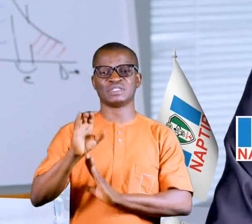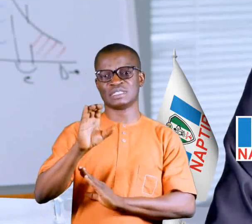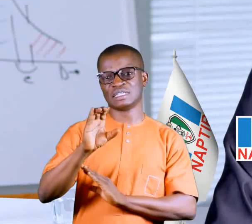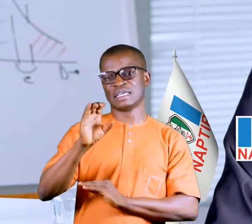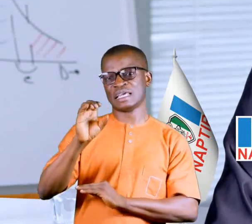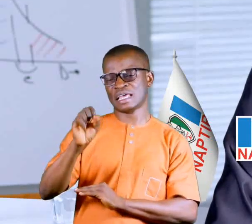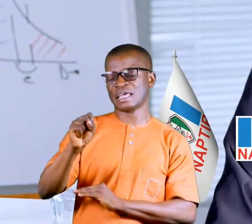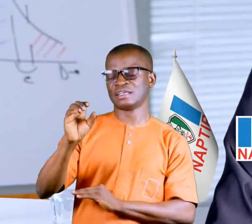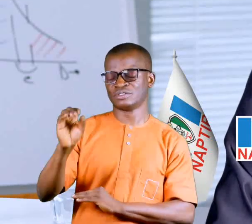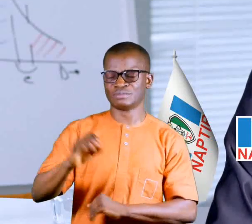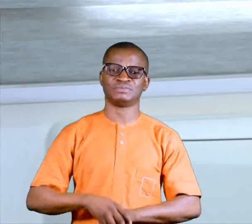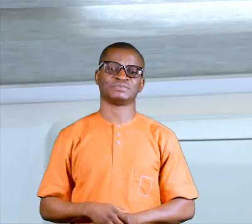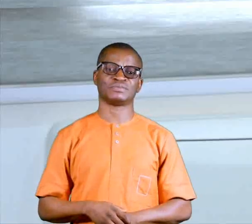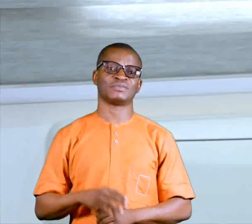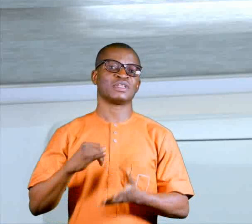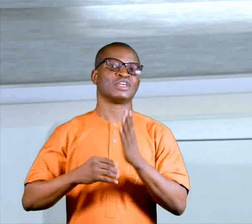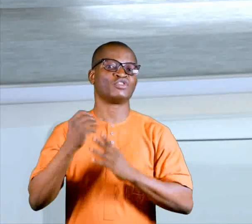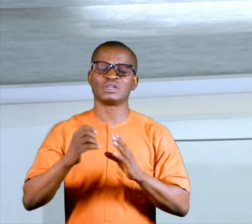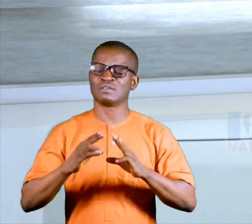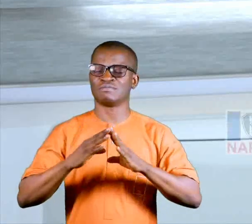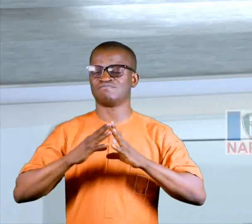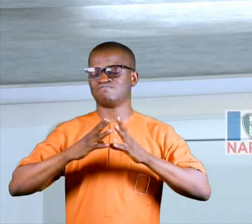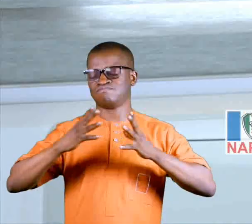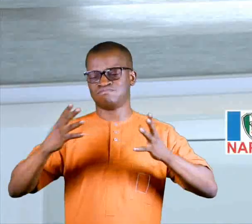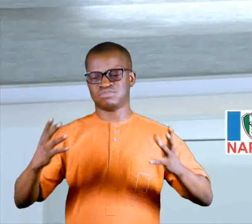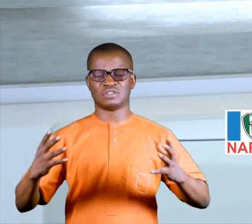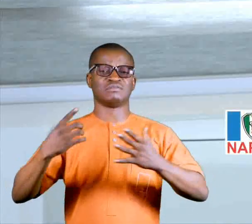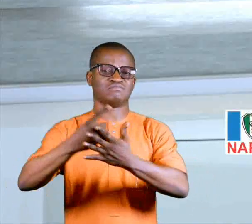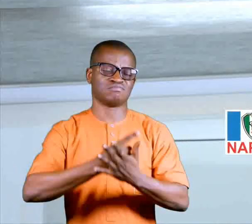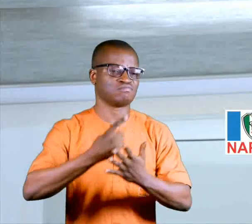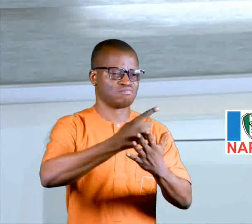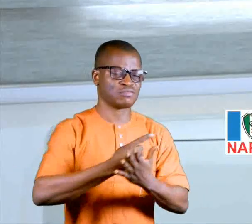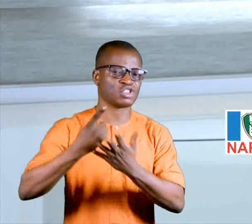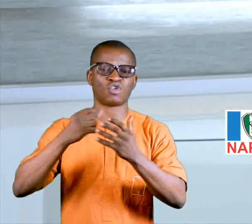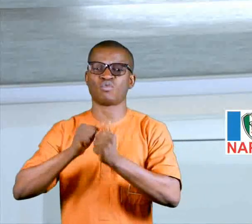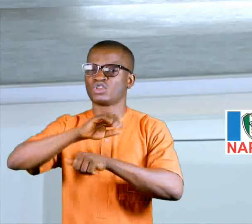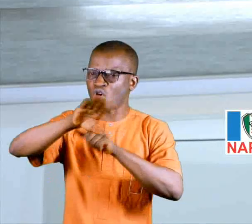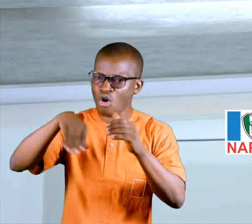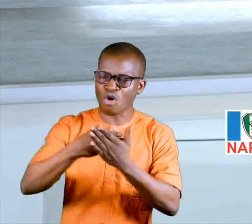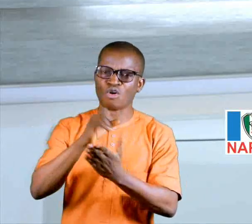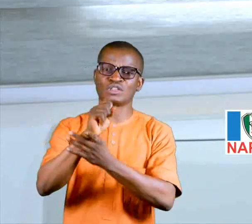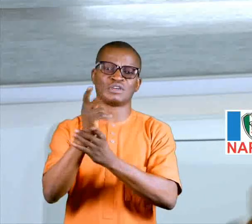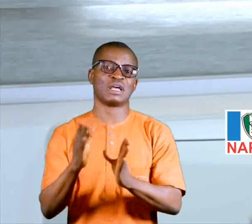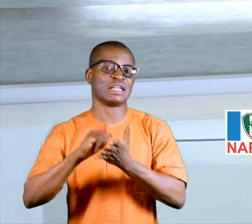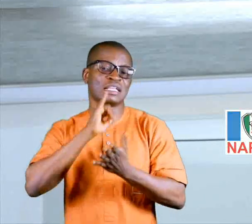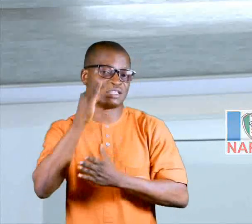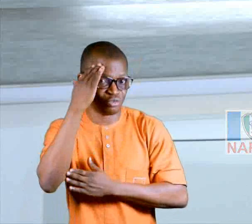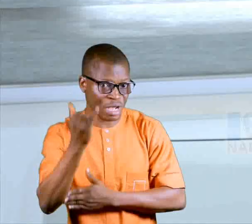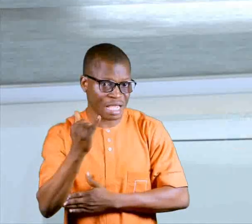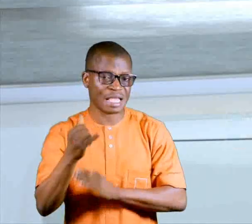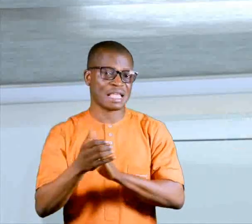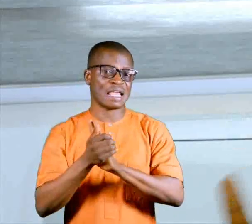society organizations are present. It was a very robust dialogue with all stakeholders. So that's where the role of